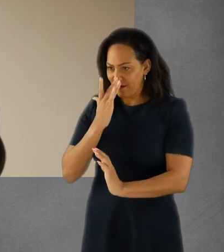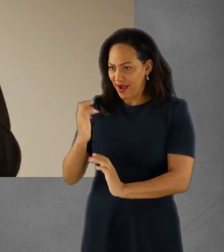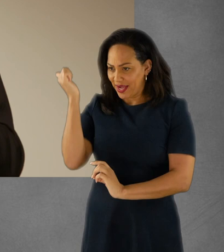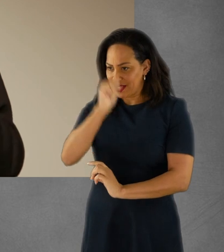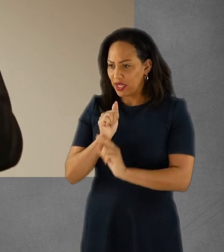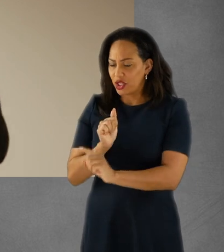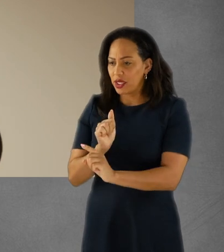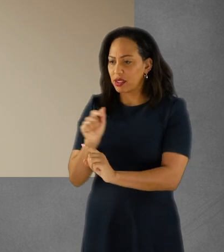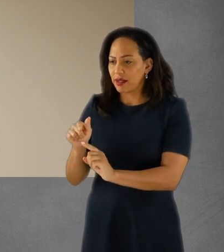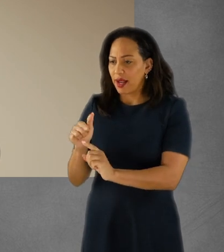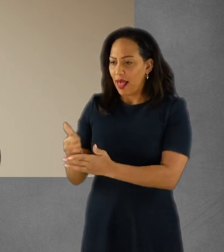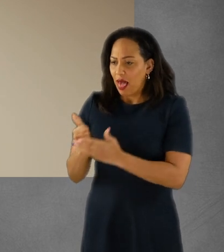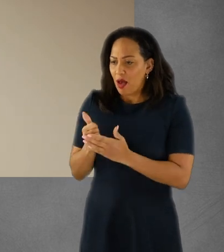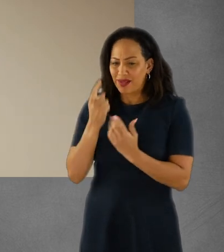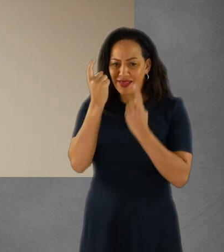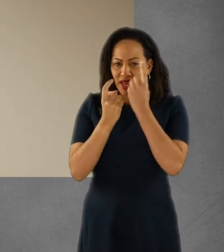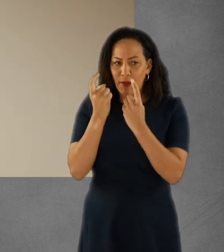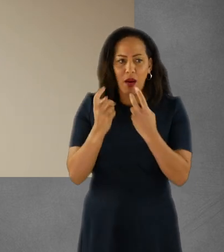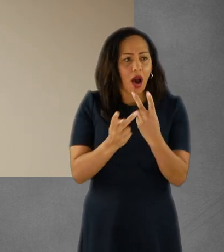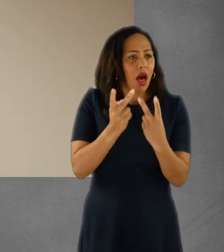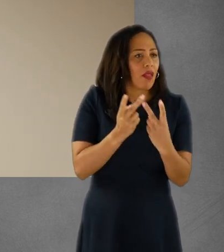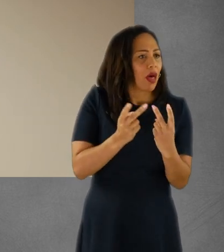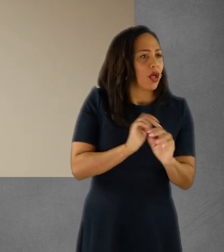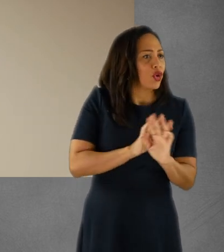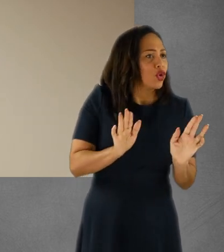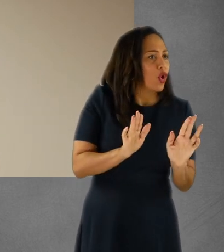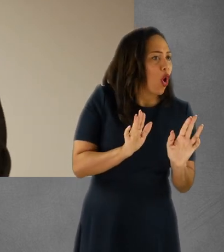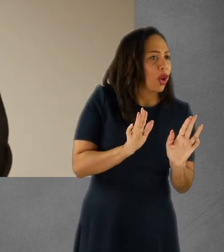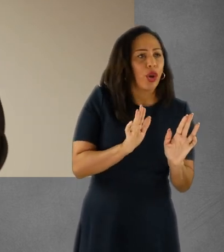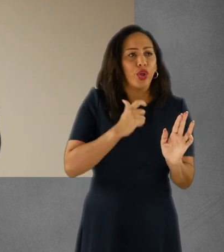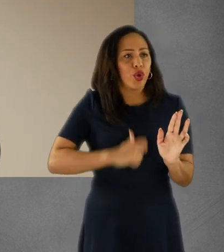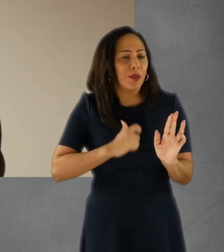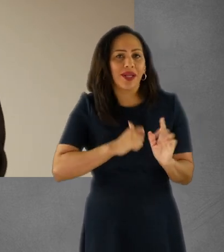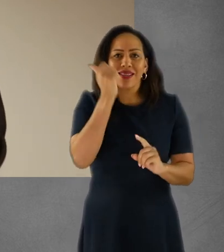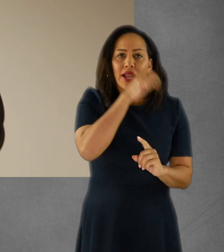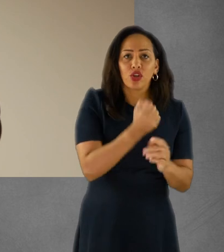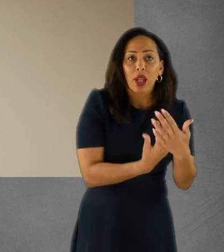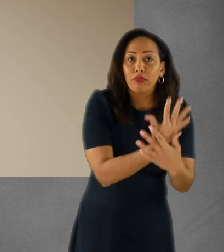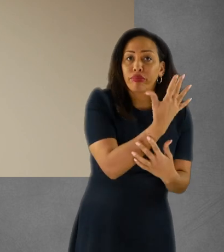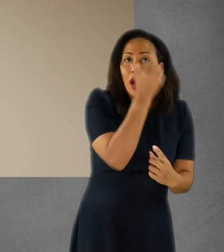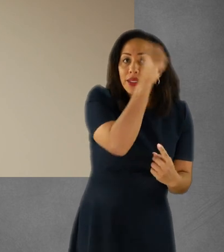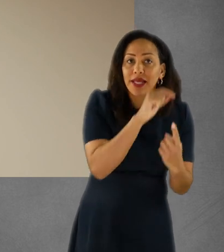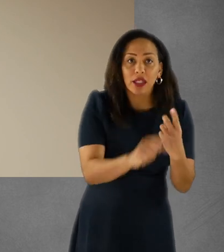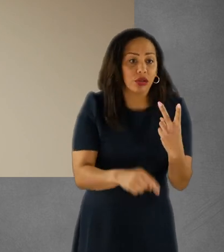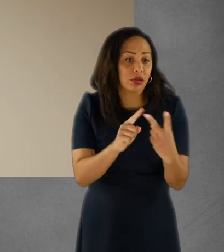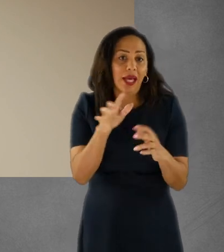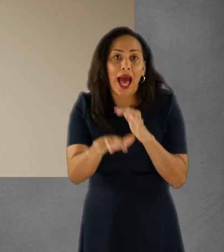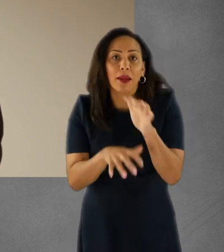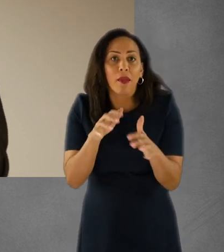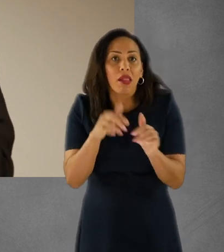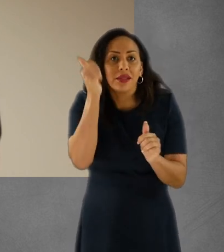intelligence, in order to then think about other forms of non-human intelligence that already exist, which is plant intelligence, animal